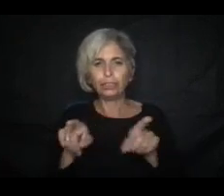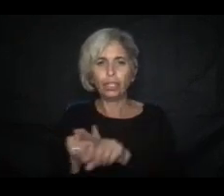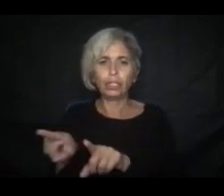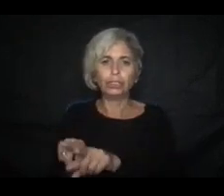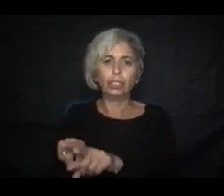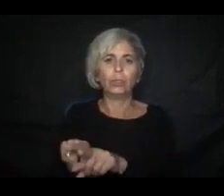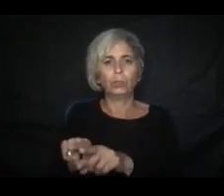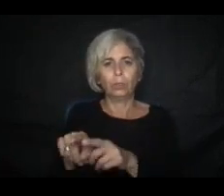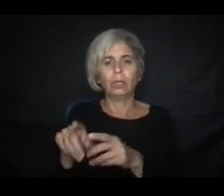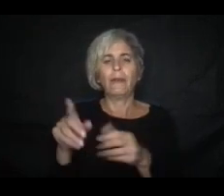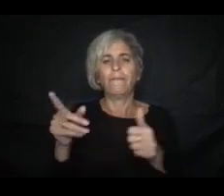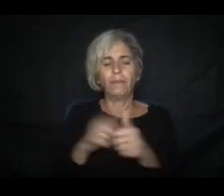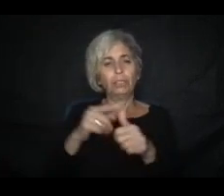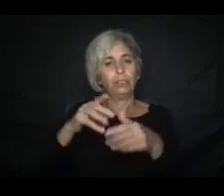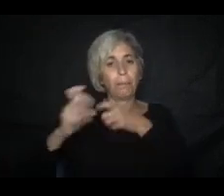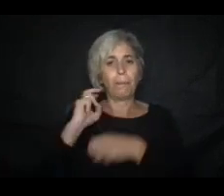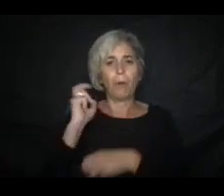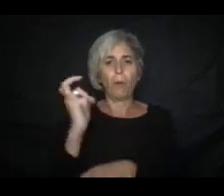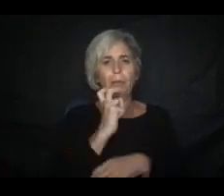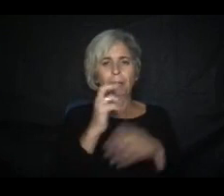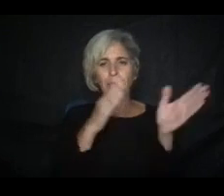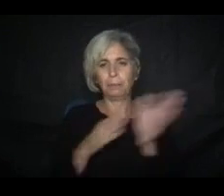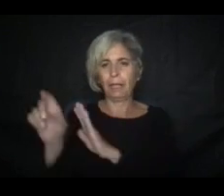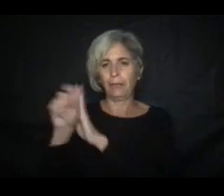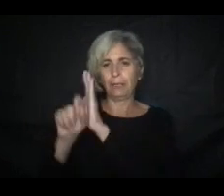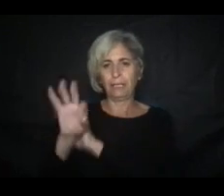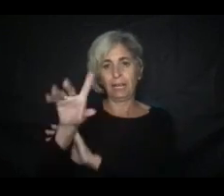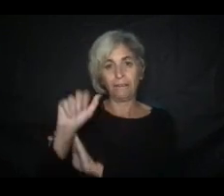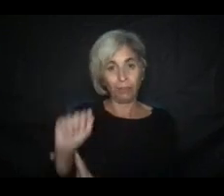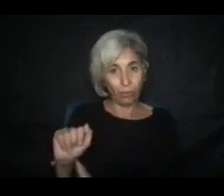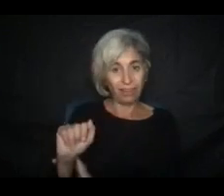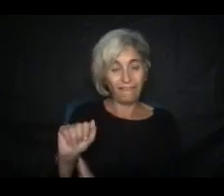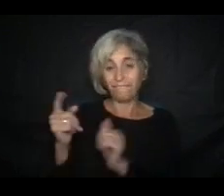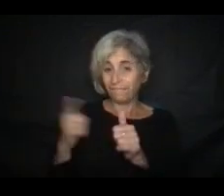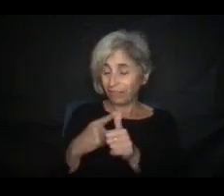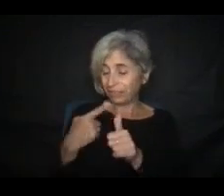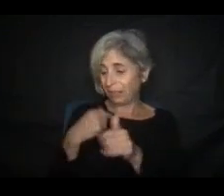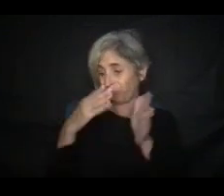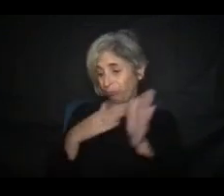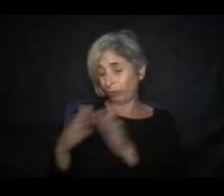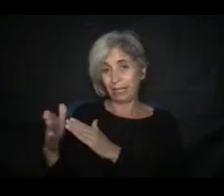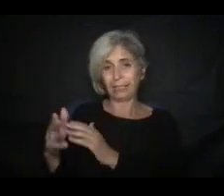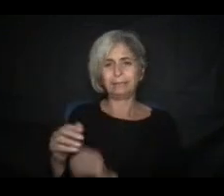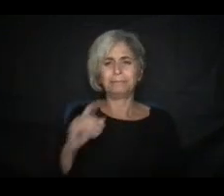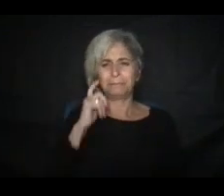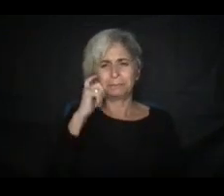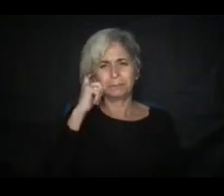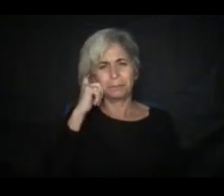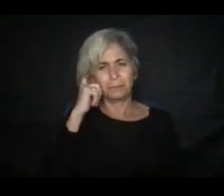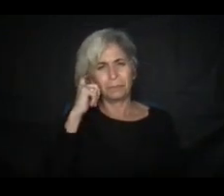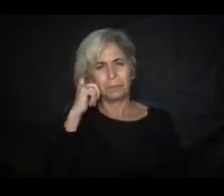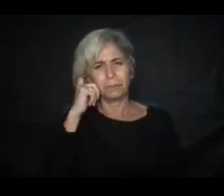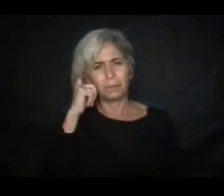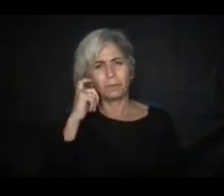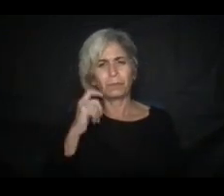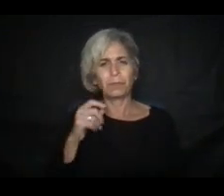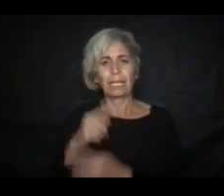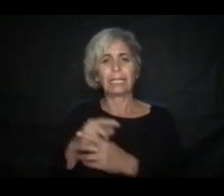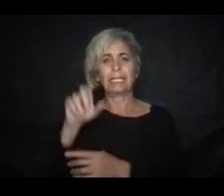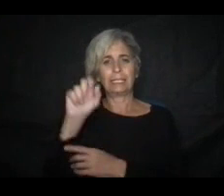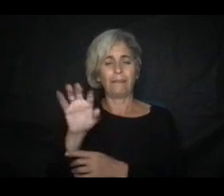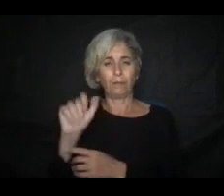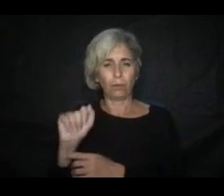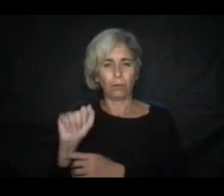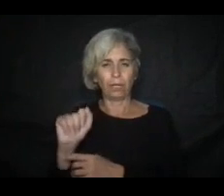first mobility plan and mobility fee in the state of Florida with Alachua County. And now I've been working in communities